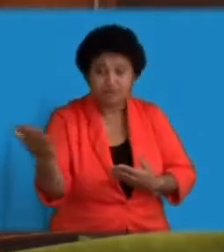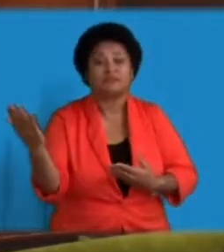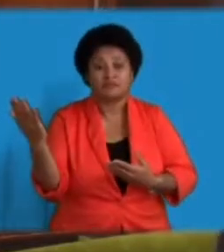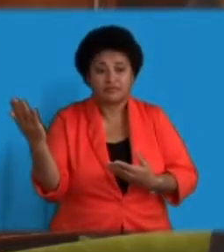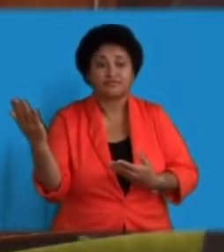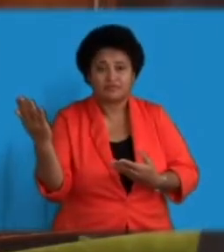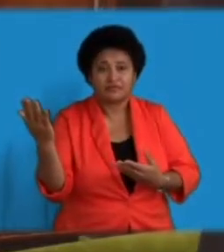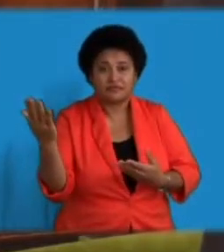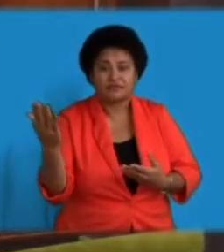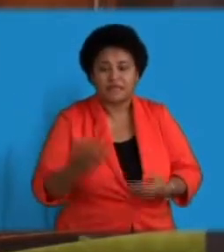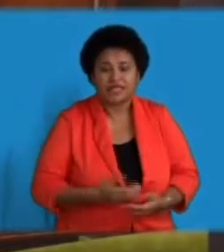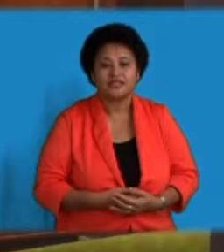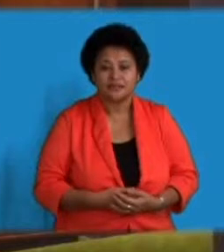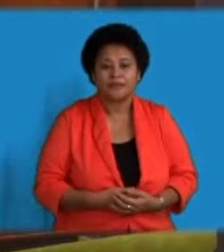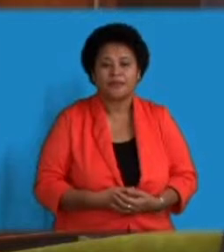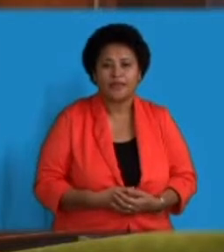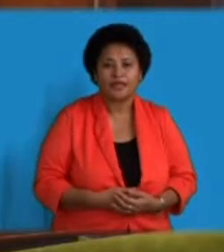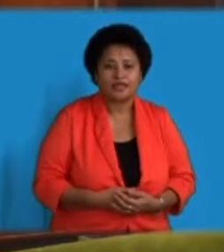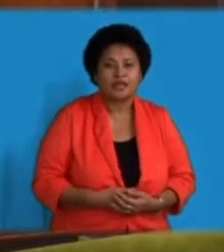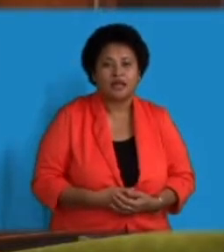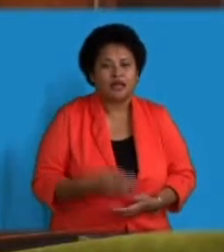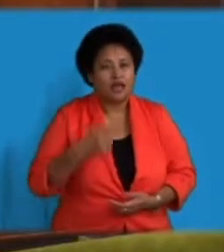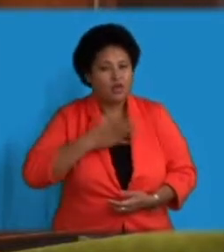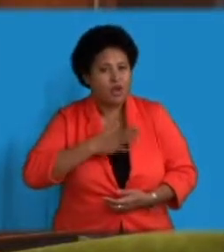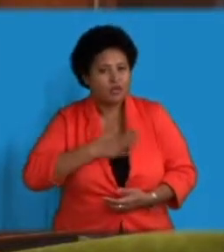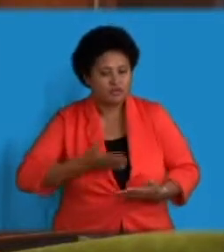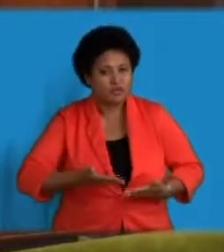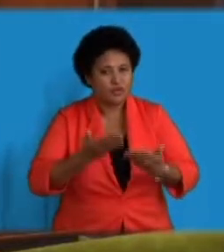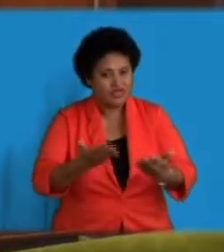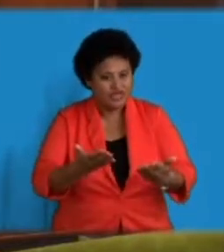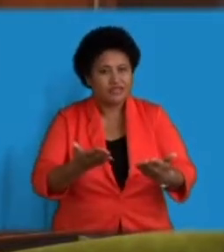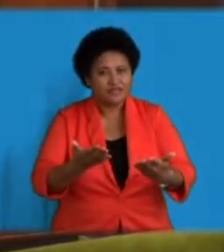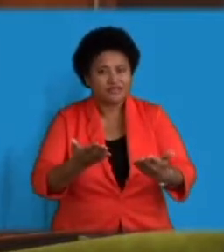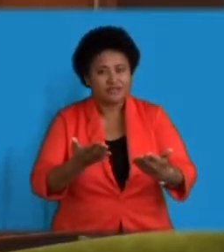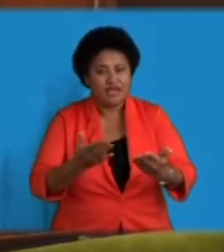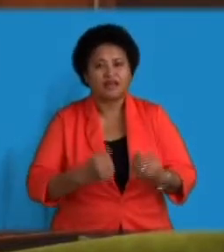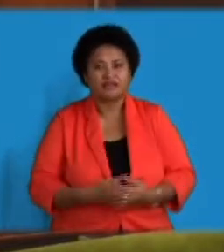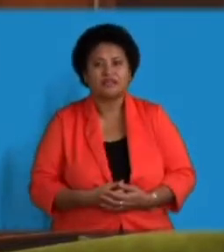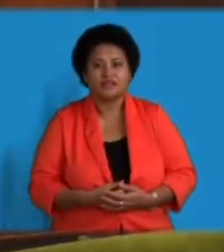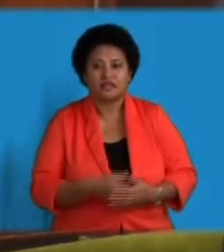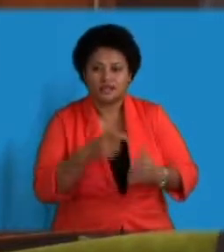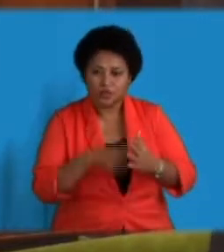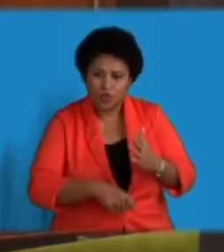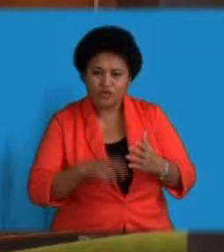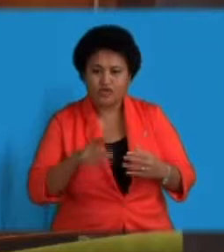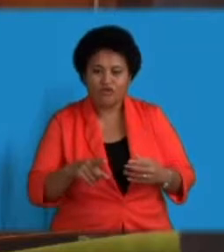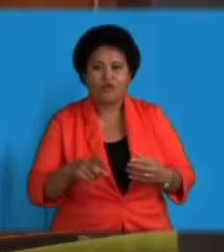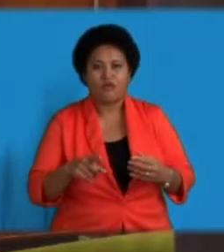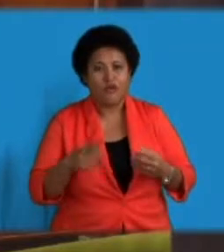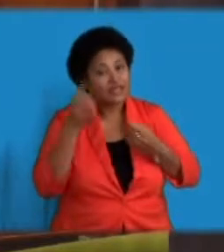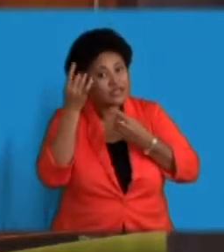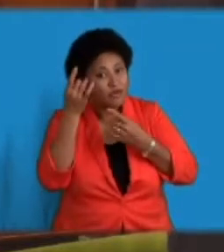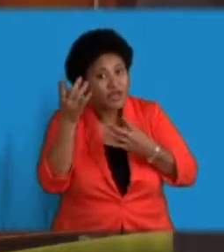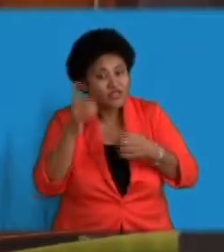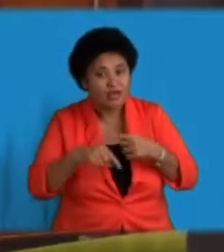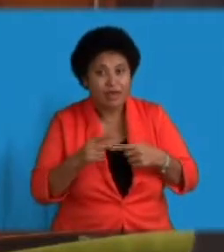the members of the August House, I would also like to provide some more facts about dialysis. The government currently funds dialysis